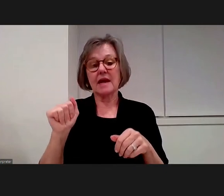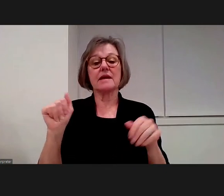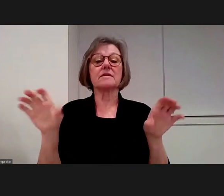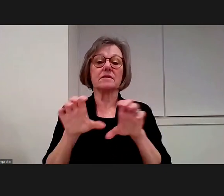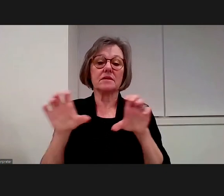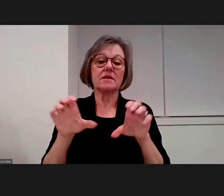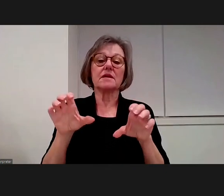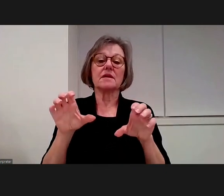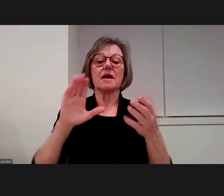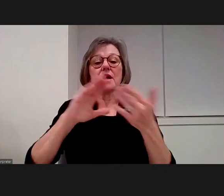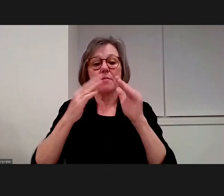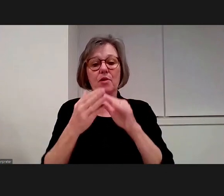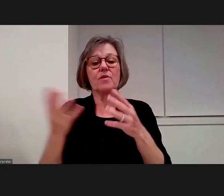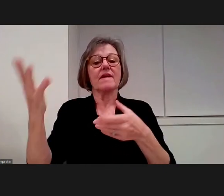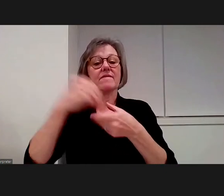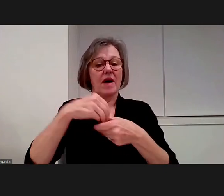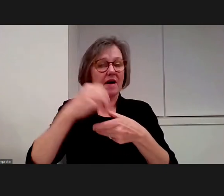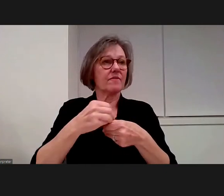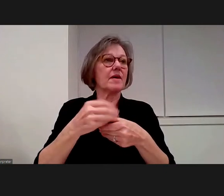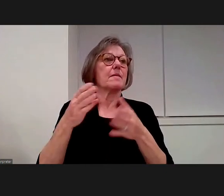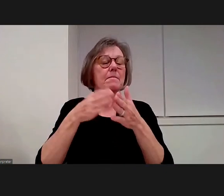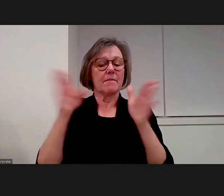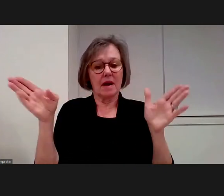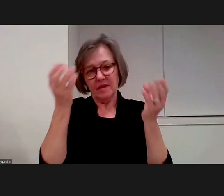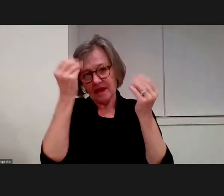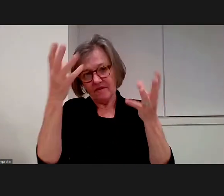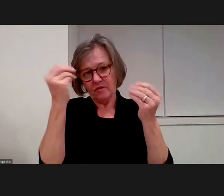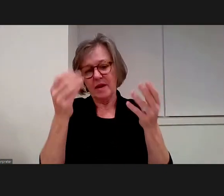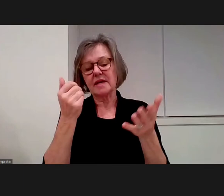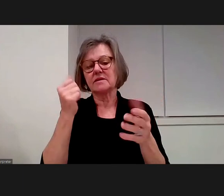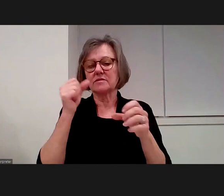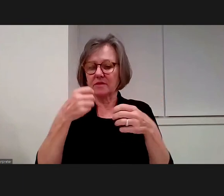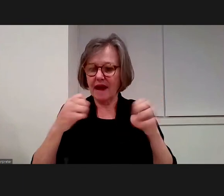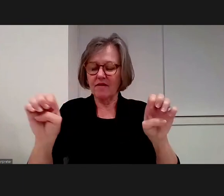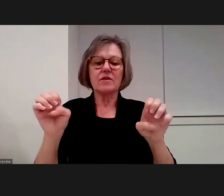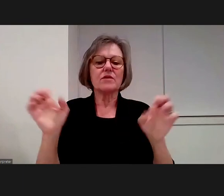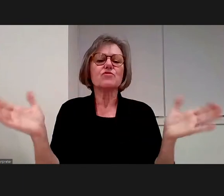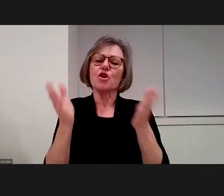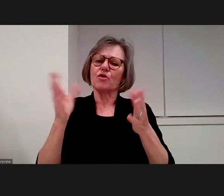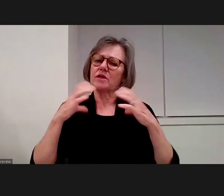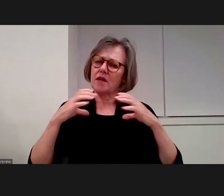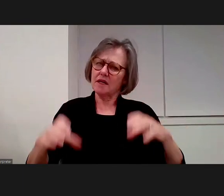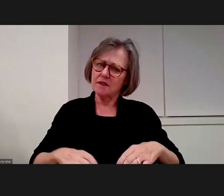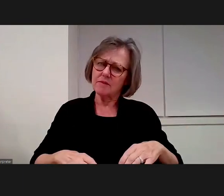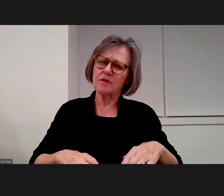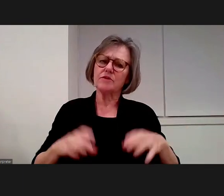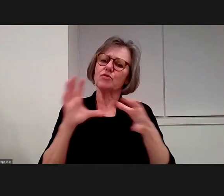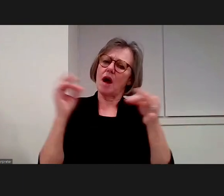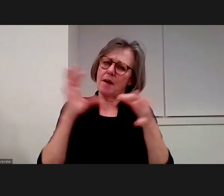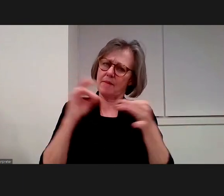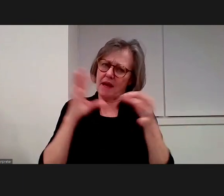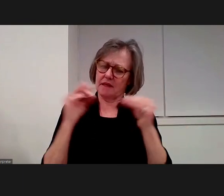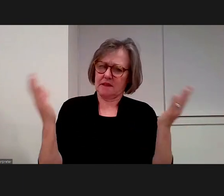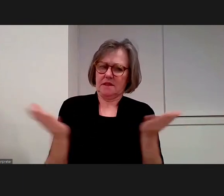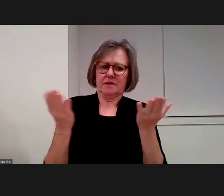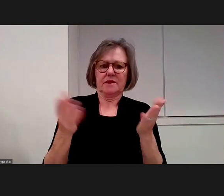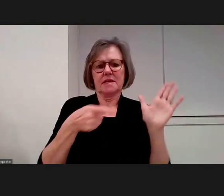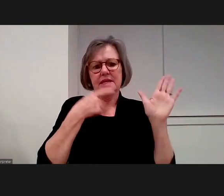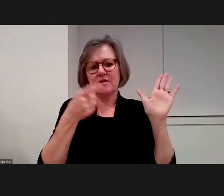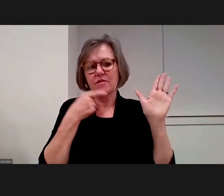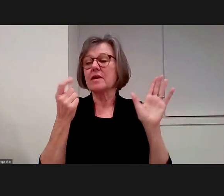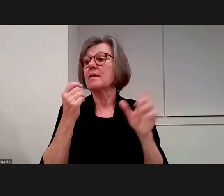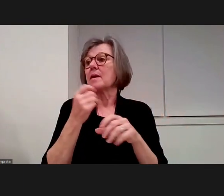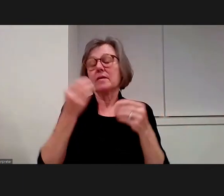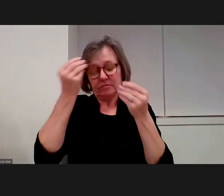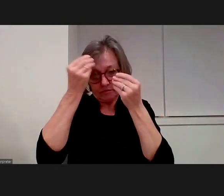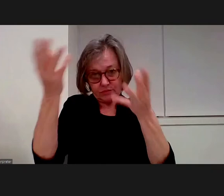a community involvement and public information effort to encourage customers' comments at this hearing. To make the public